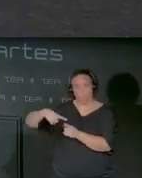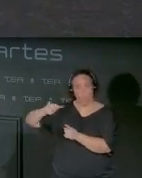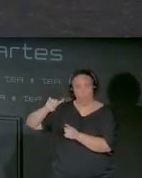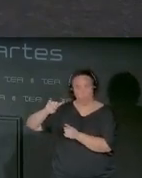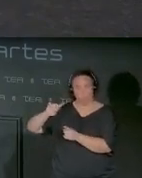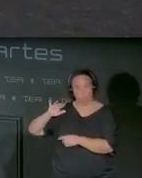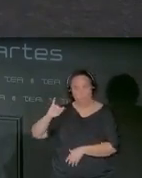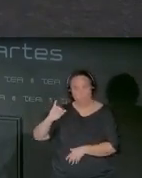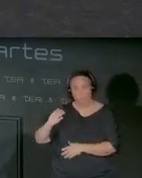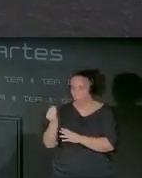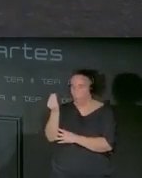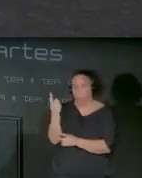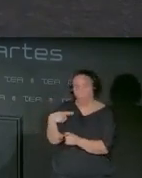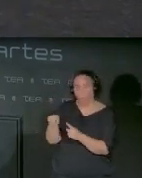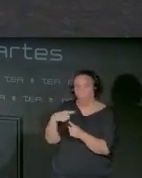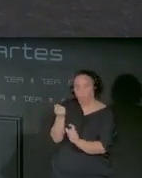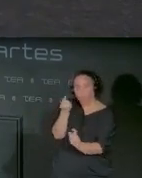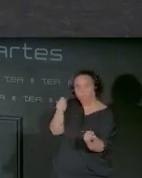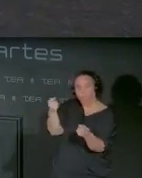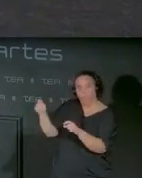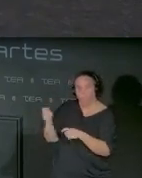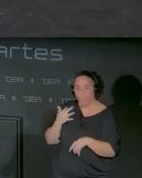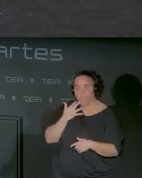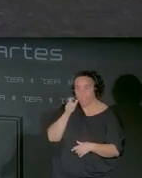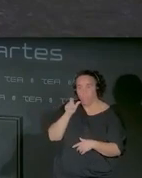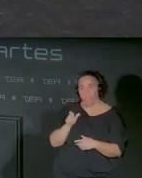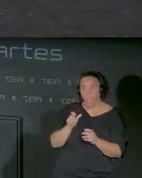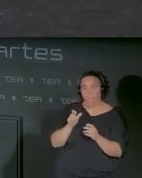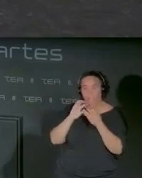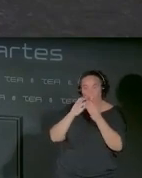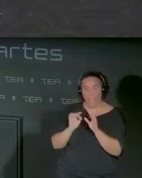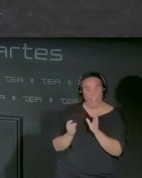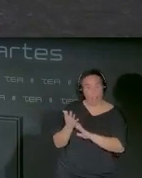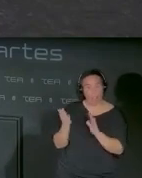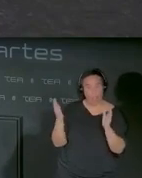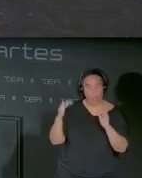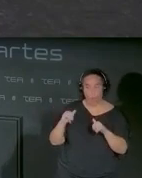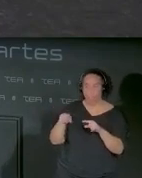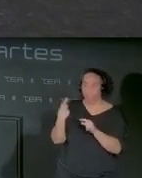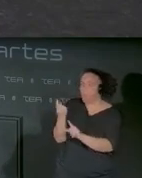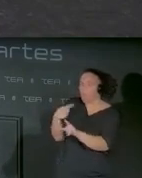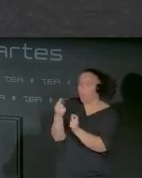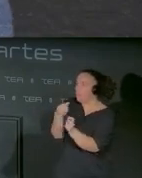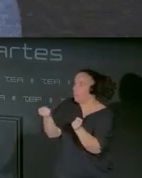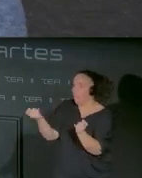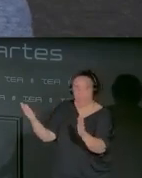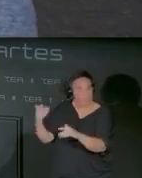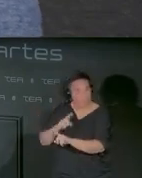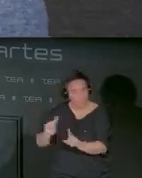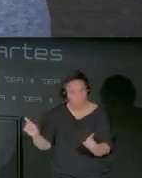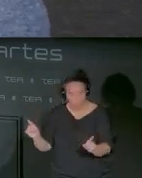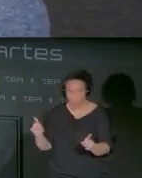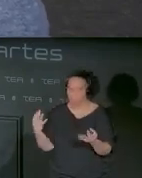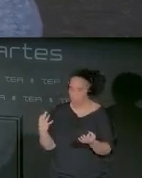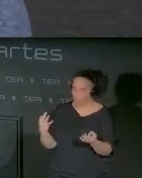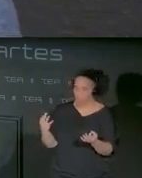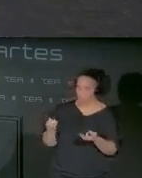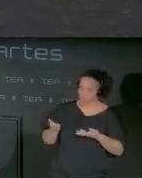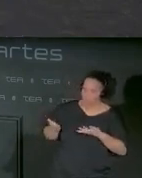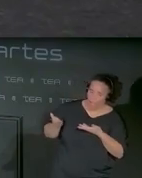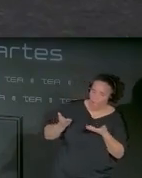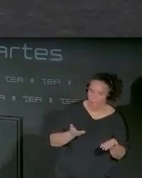would they sell? So help us, boost the smaller studios, boost independent video games, give the opportunity for the future